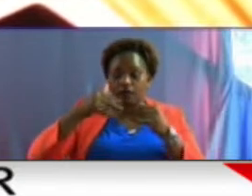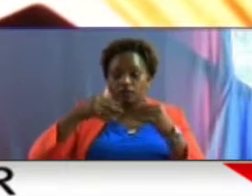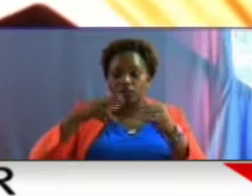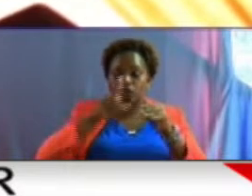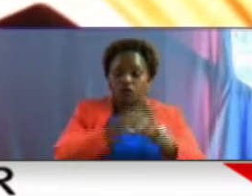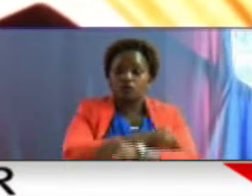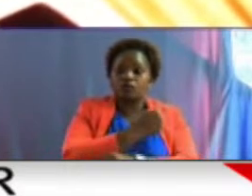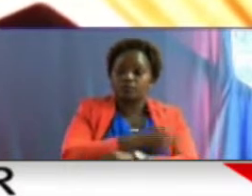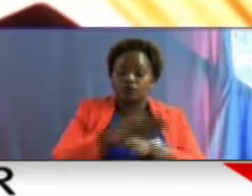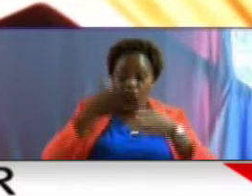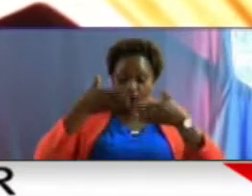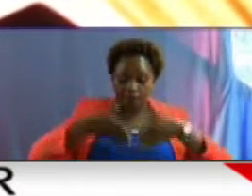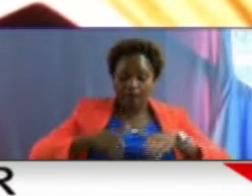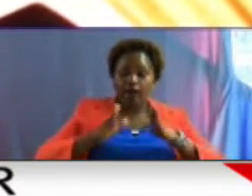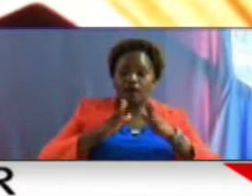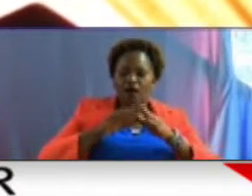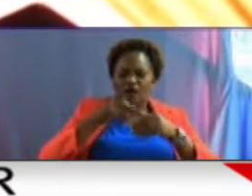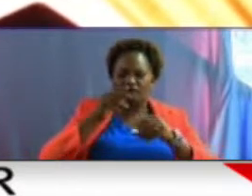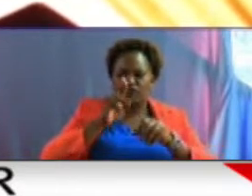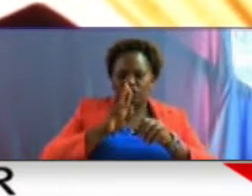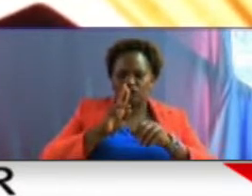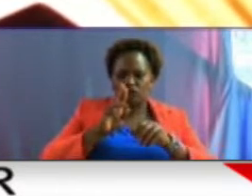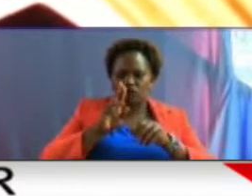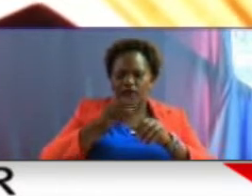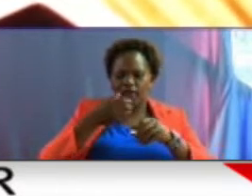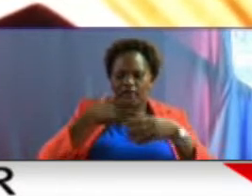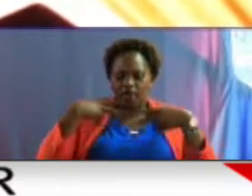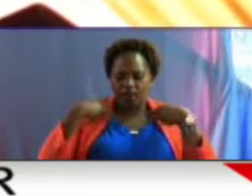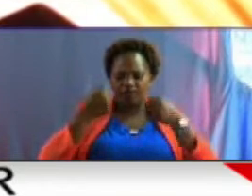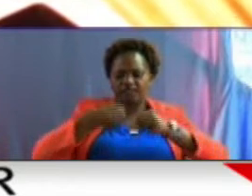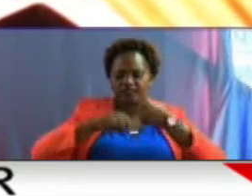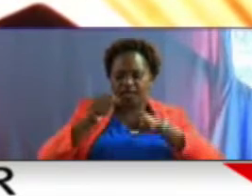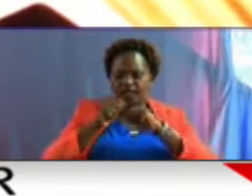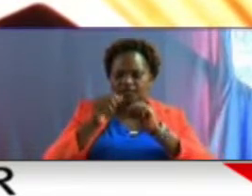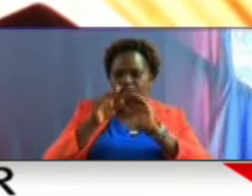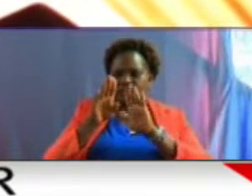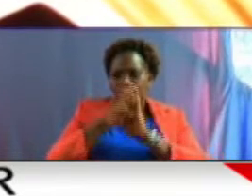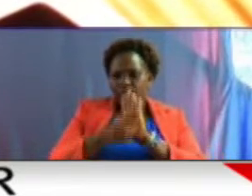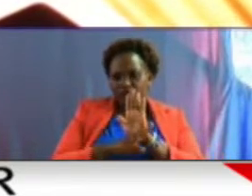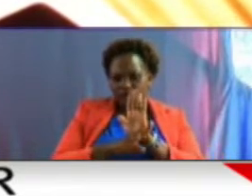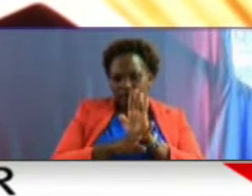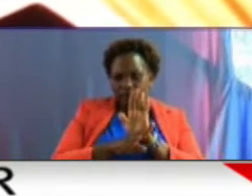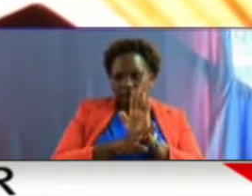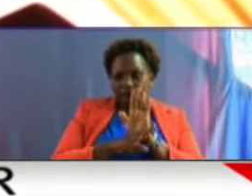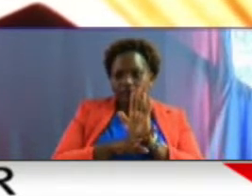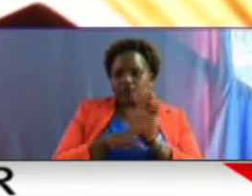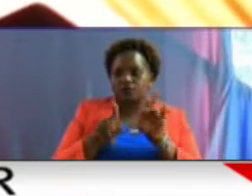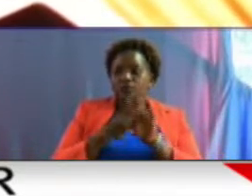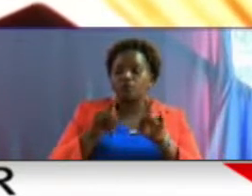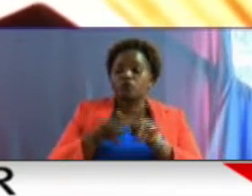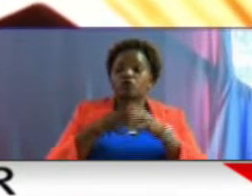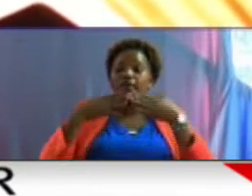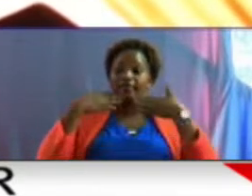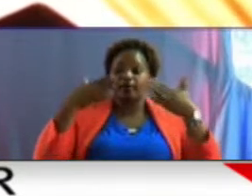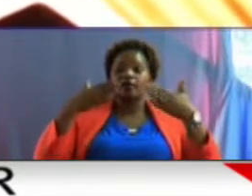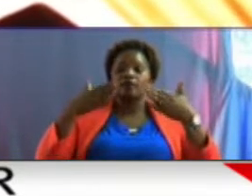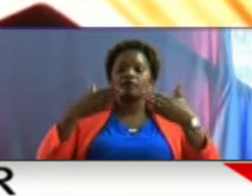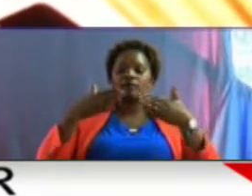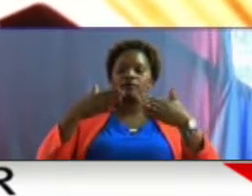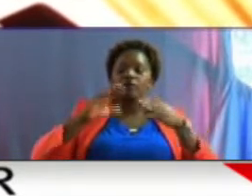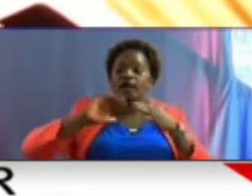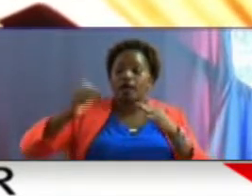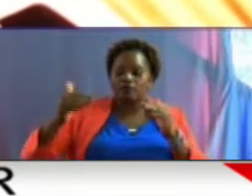for delivery of the health science programs. We are also very grateful to the